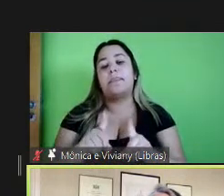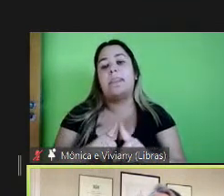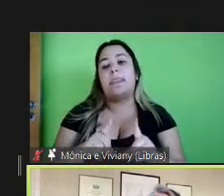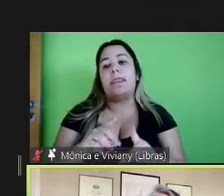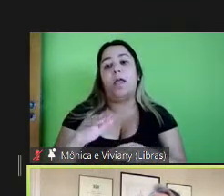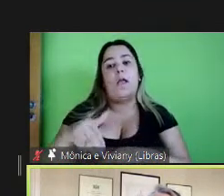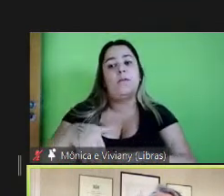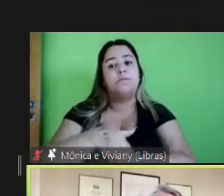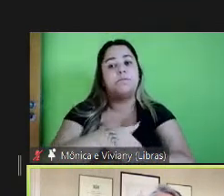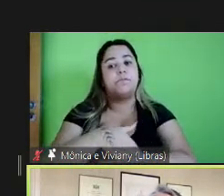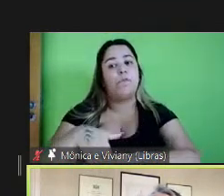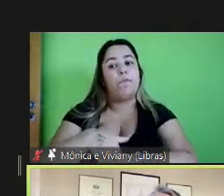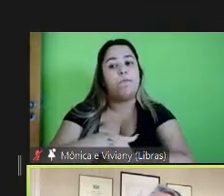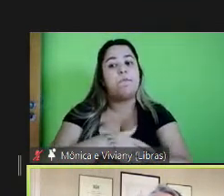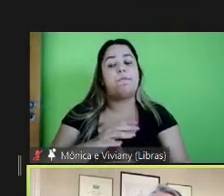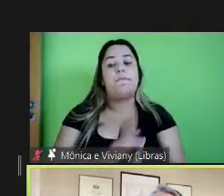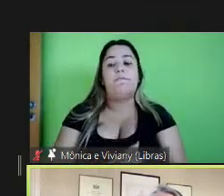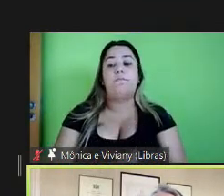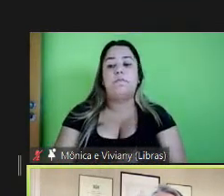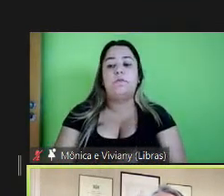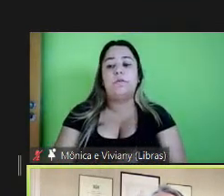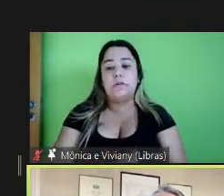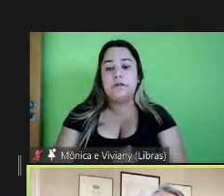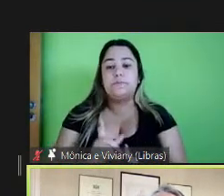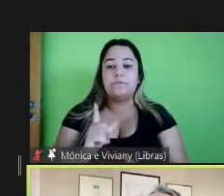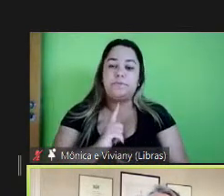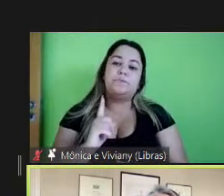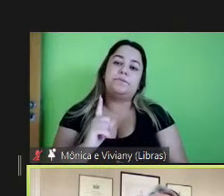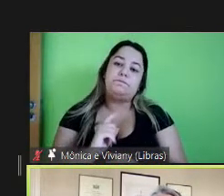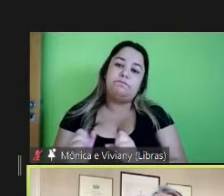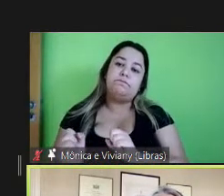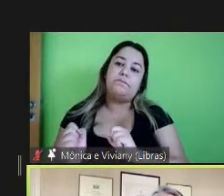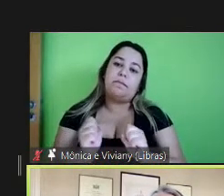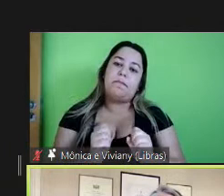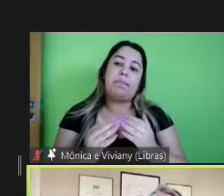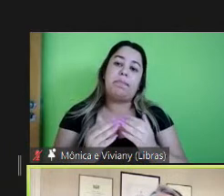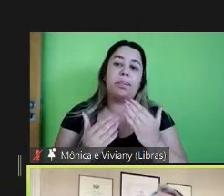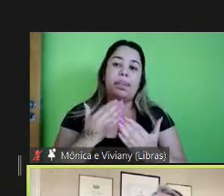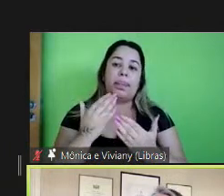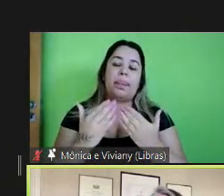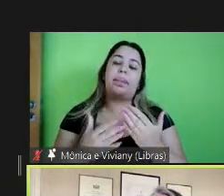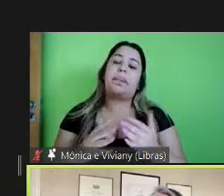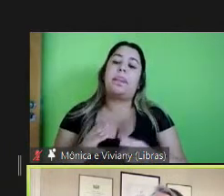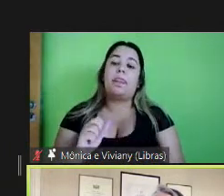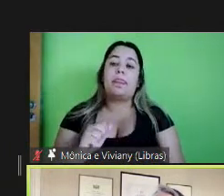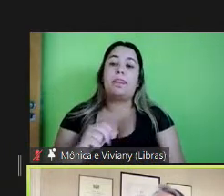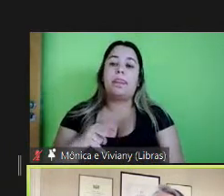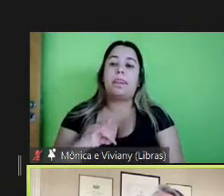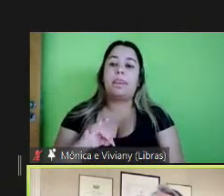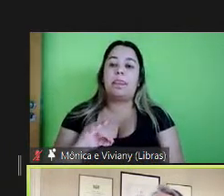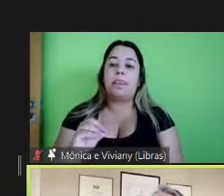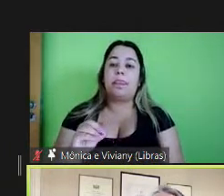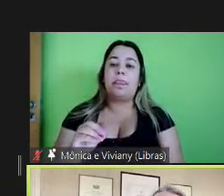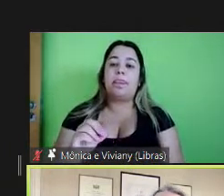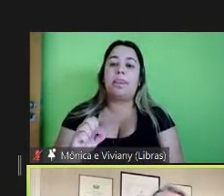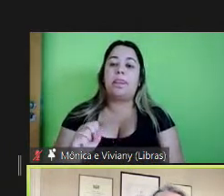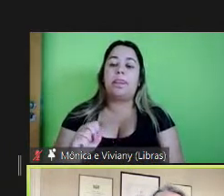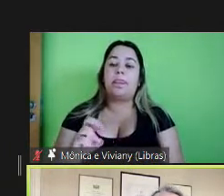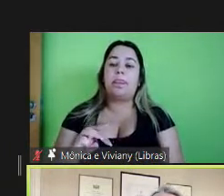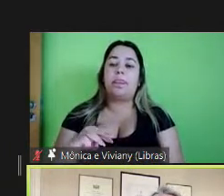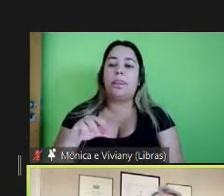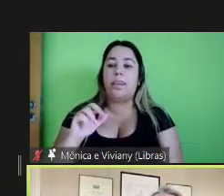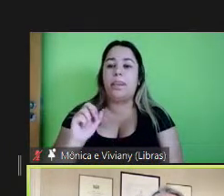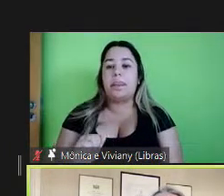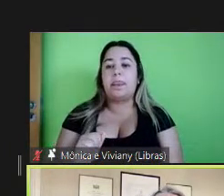about individual psychology, so their self-esteem, their exposure to food advertising, perceived lack of time, and their